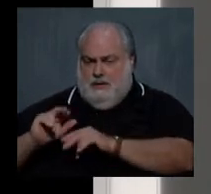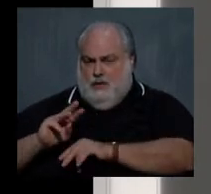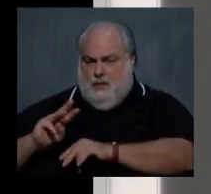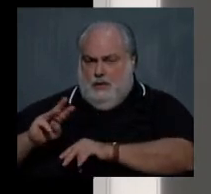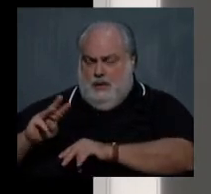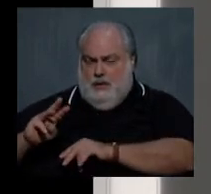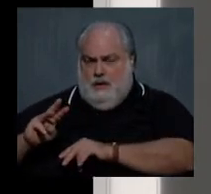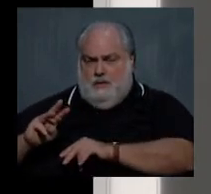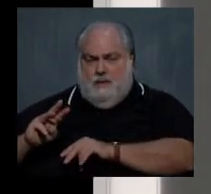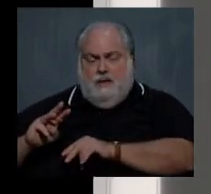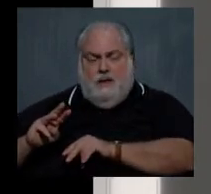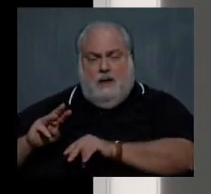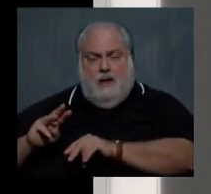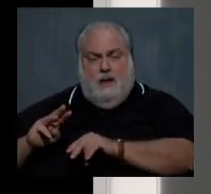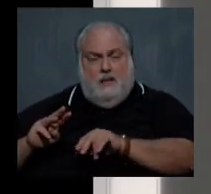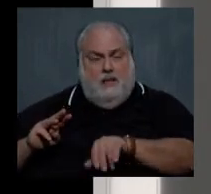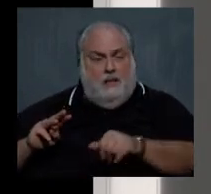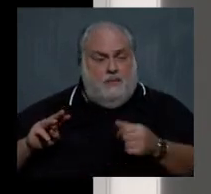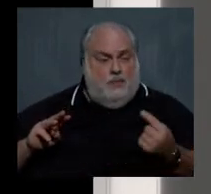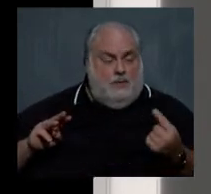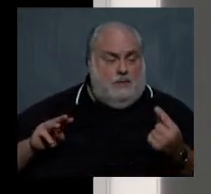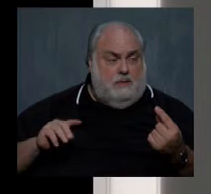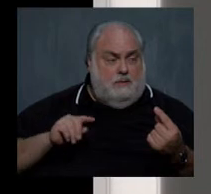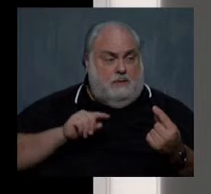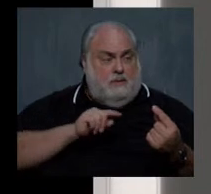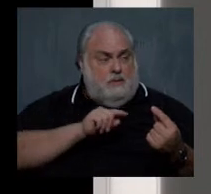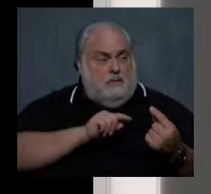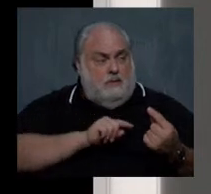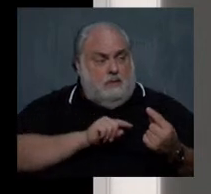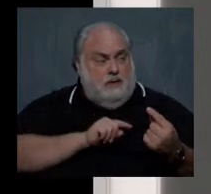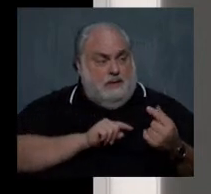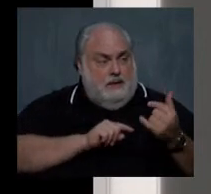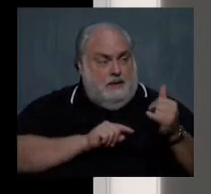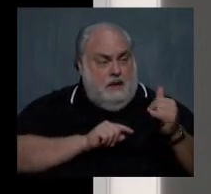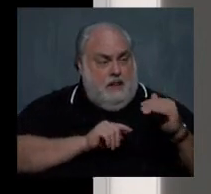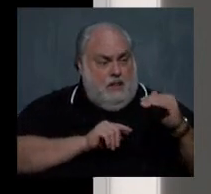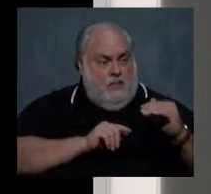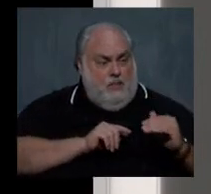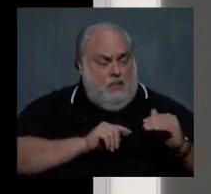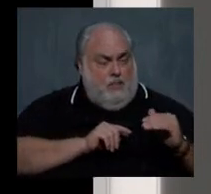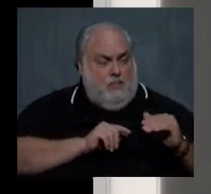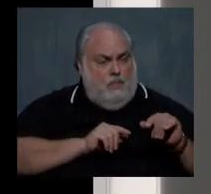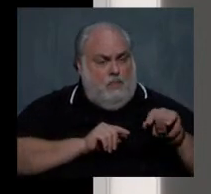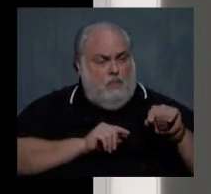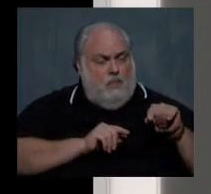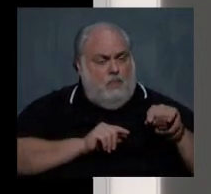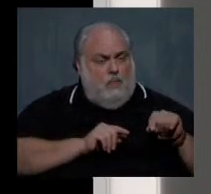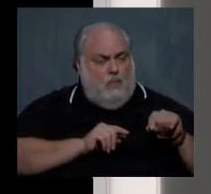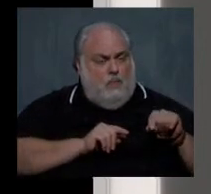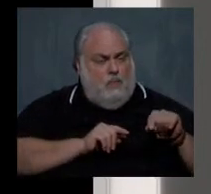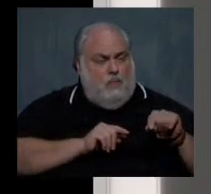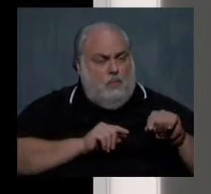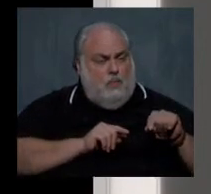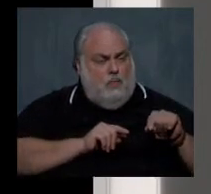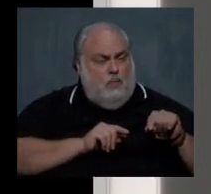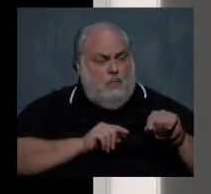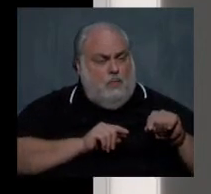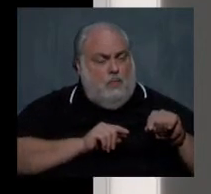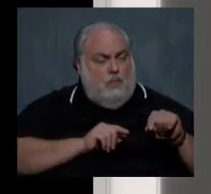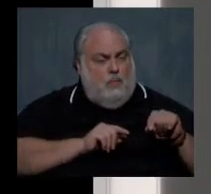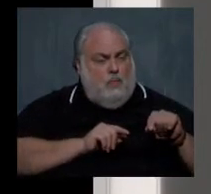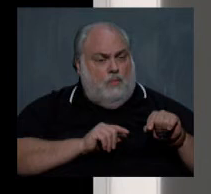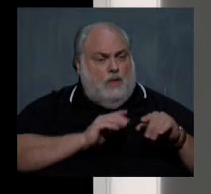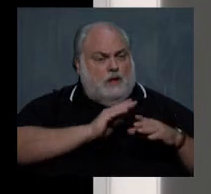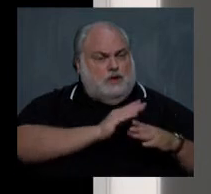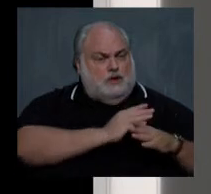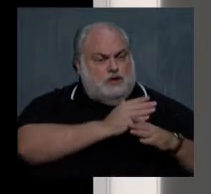one is the building is that you see right there in the yellow at the bottom of the page. What they did was right now they currently